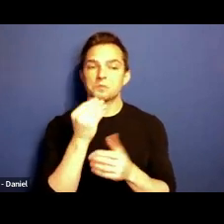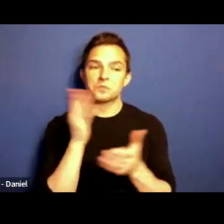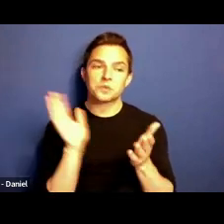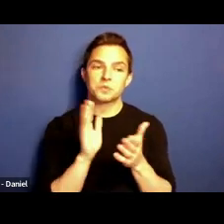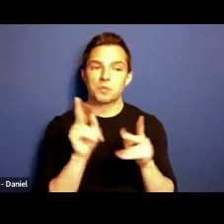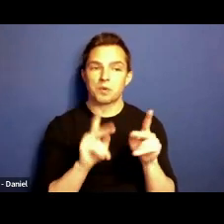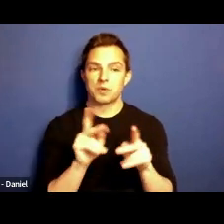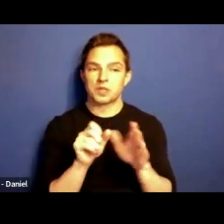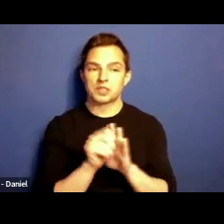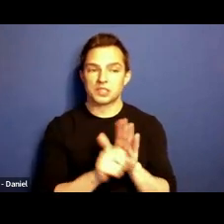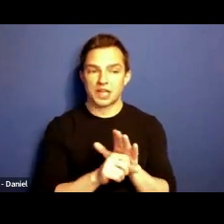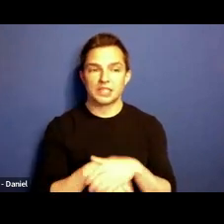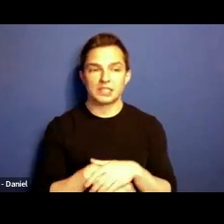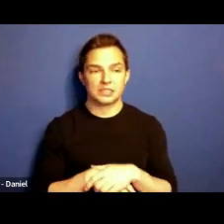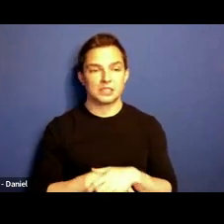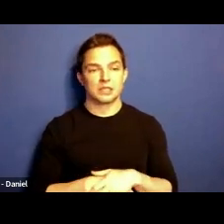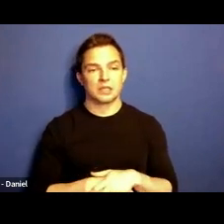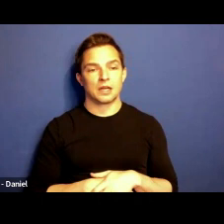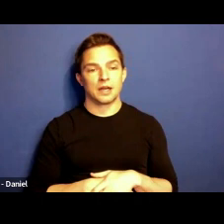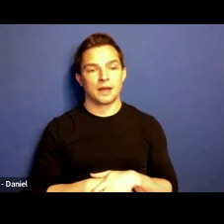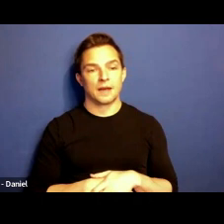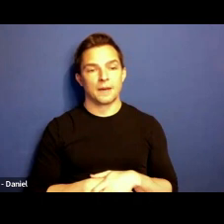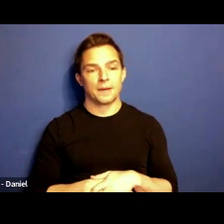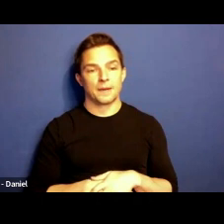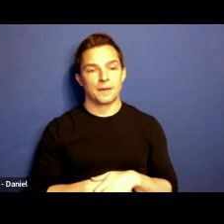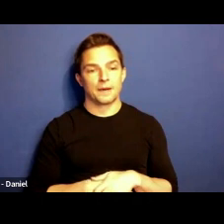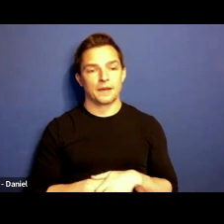state, but that may account for their high level. But